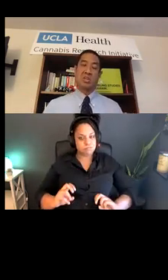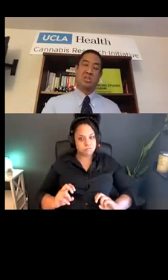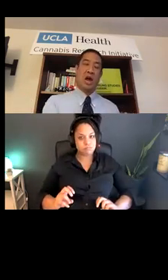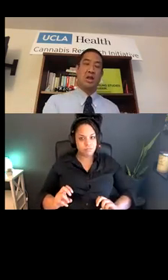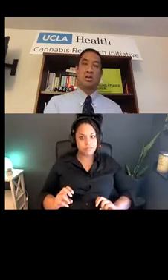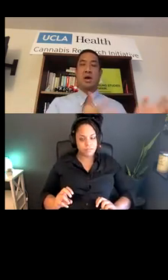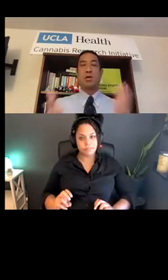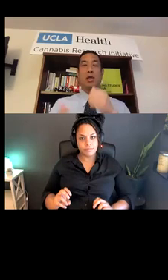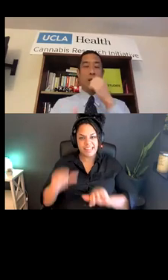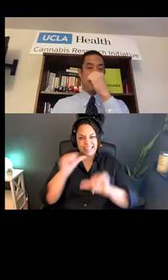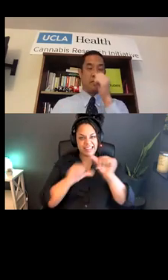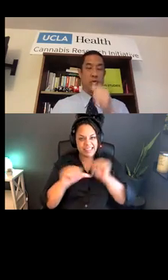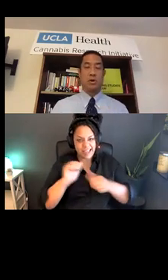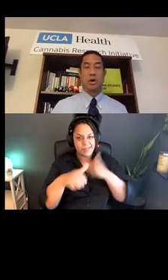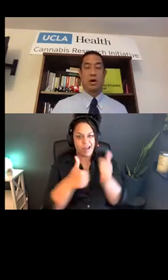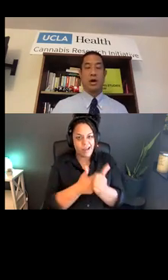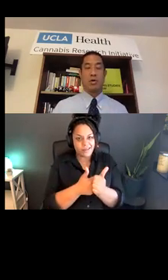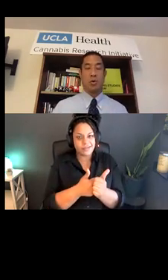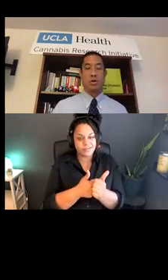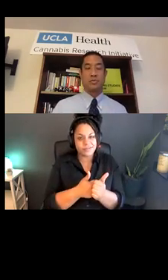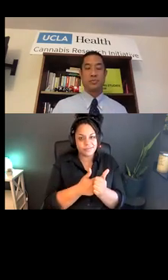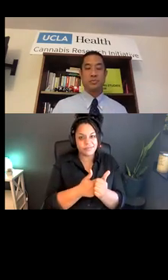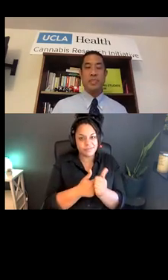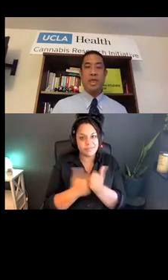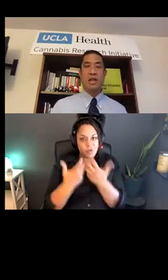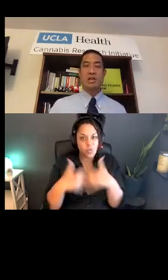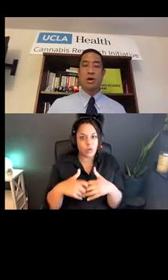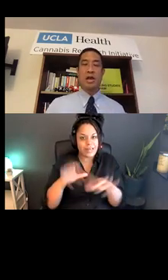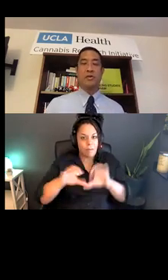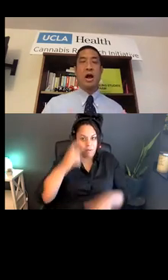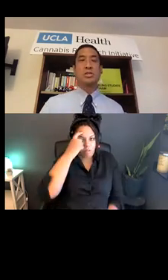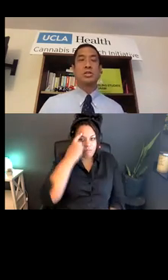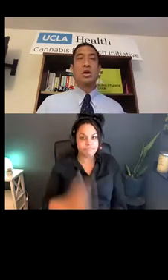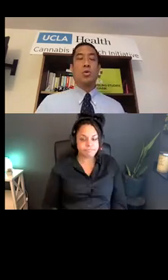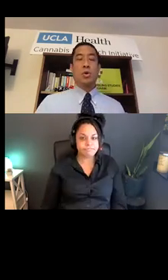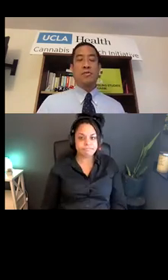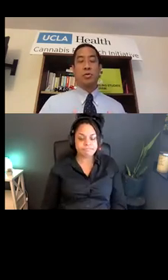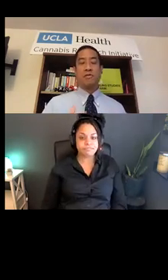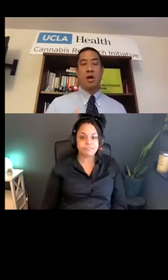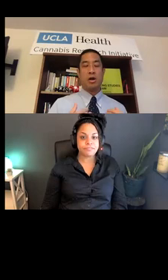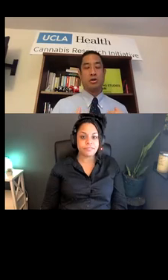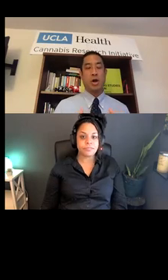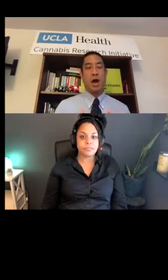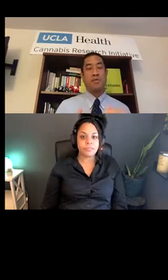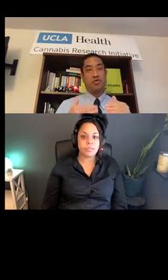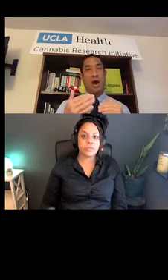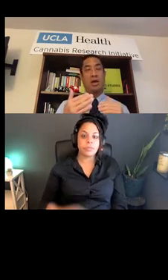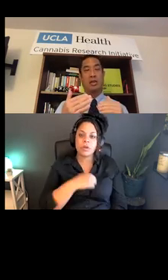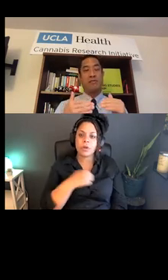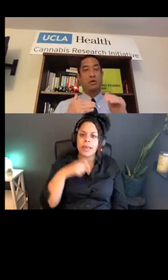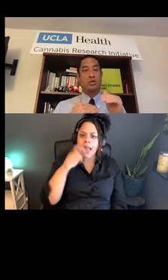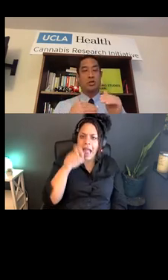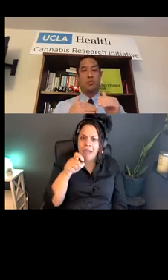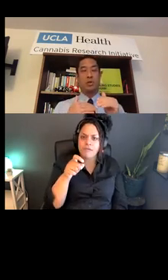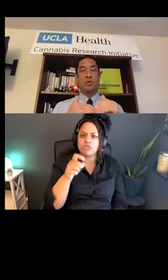about the science and about how it works. I think though, again, for us, we have to do a very good job of tracking